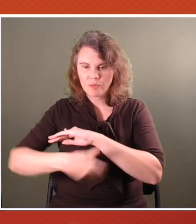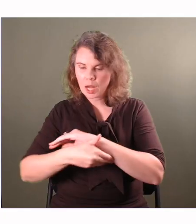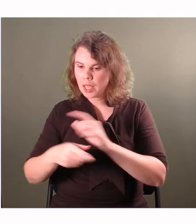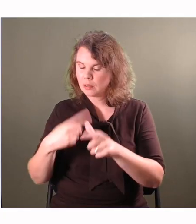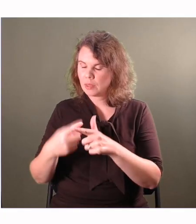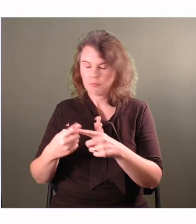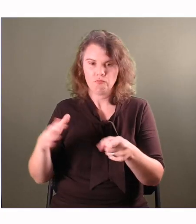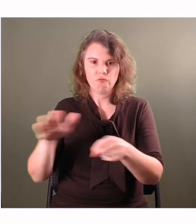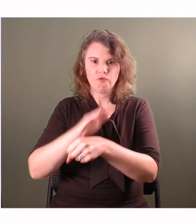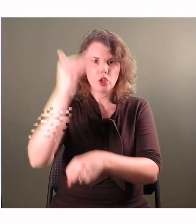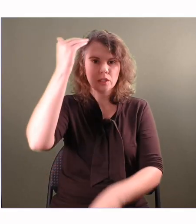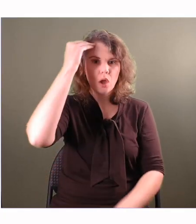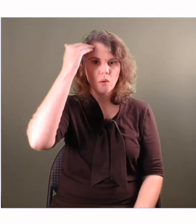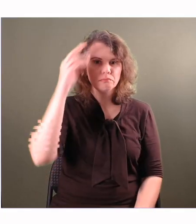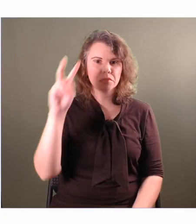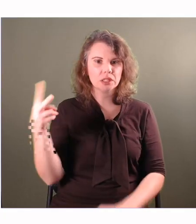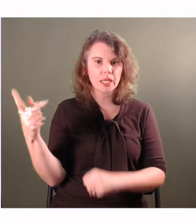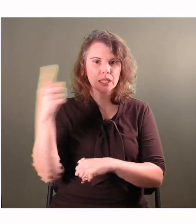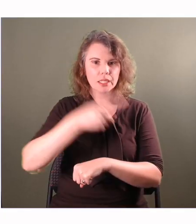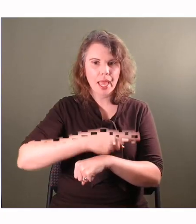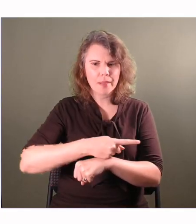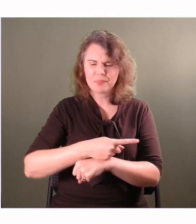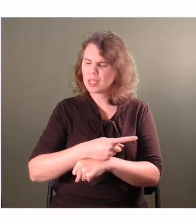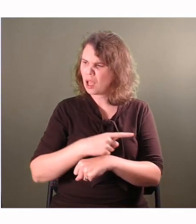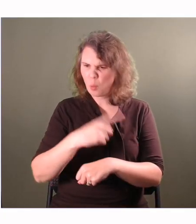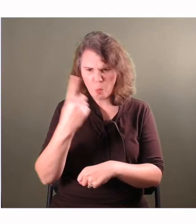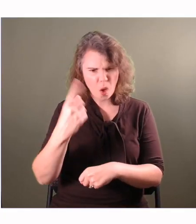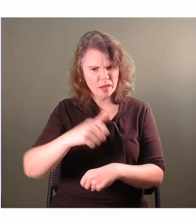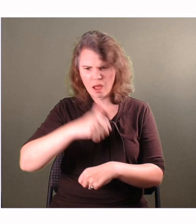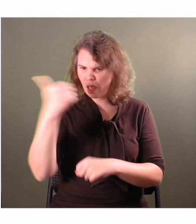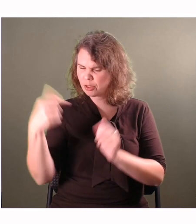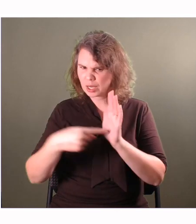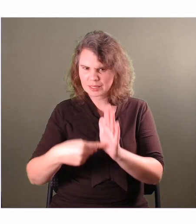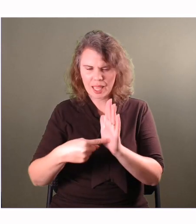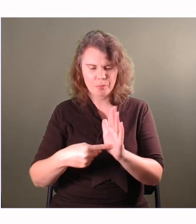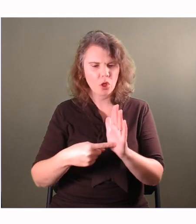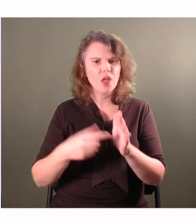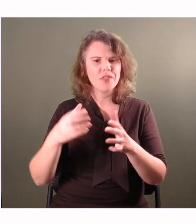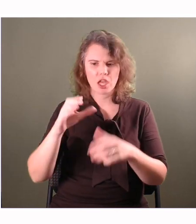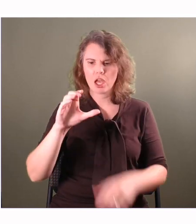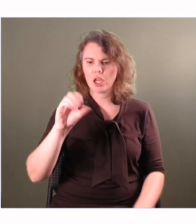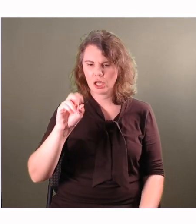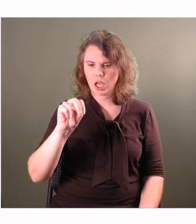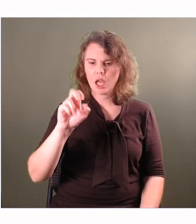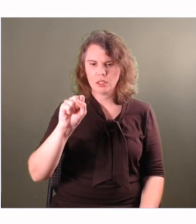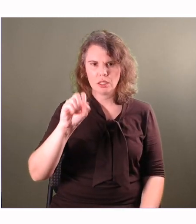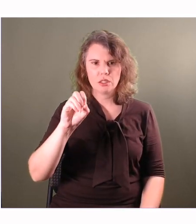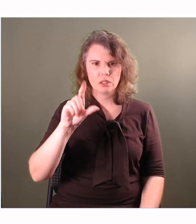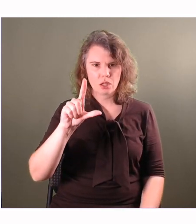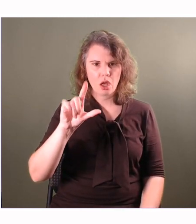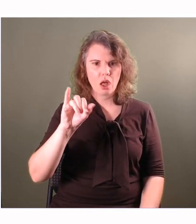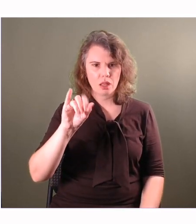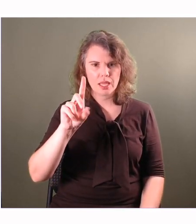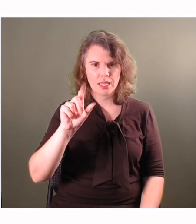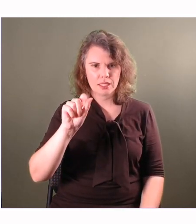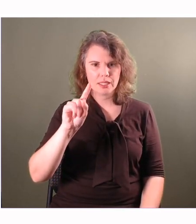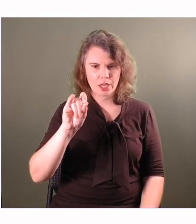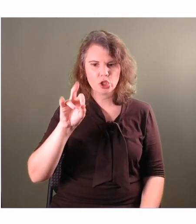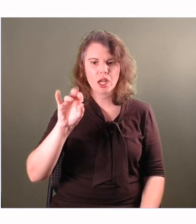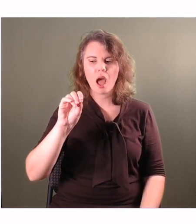this in language that I know of is the consolidation of vocabulary discovered by Gaskell and Dumais. This is known as the